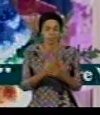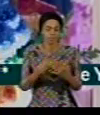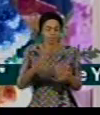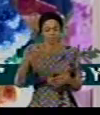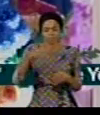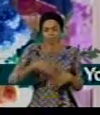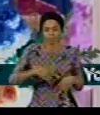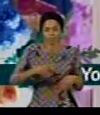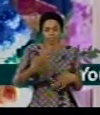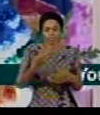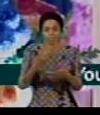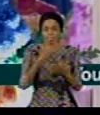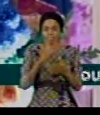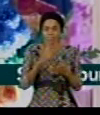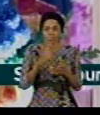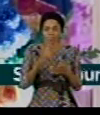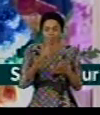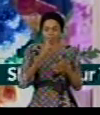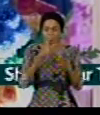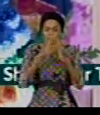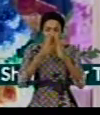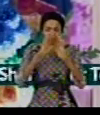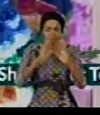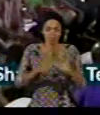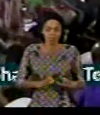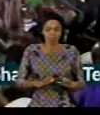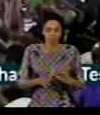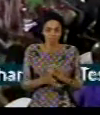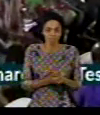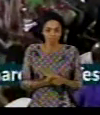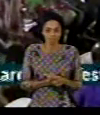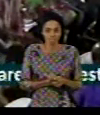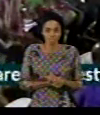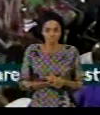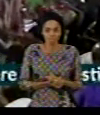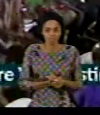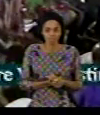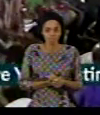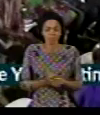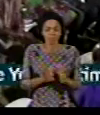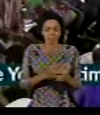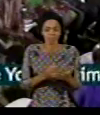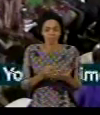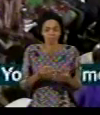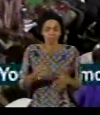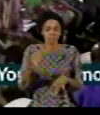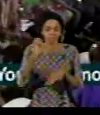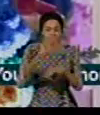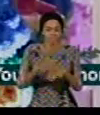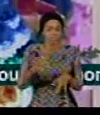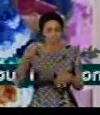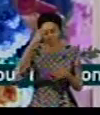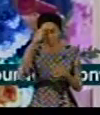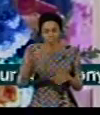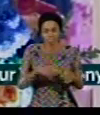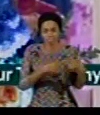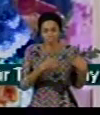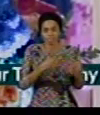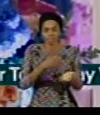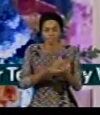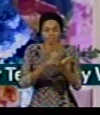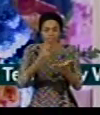The Holy Ghost. The Holy Ghost in heaven touch my heart and take away